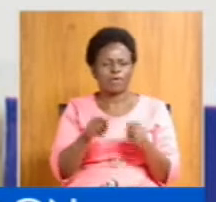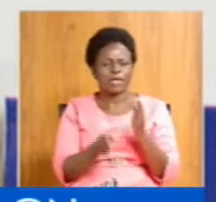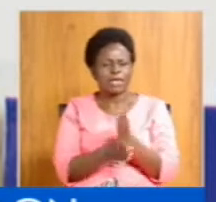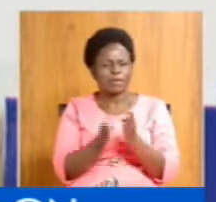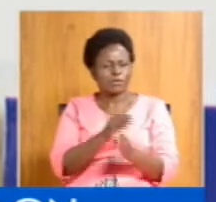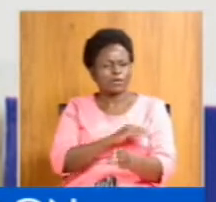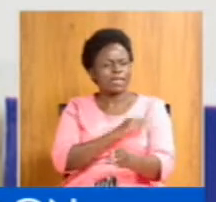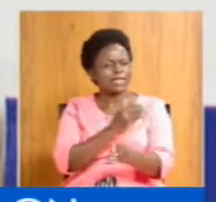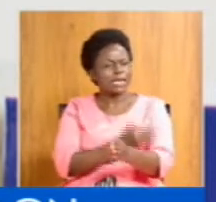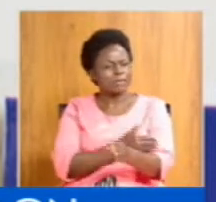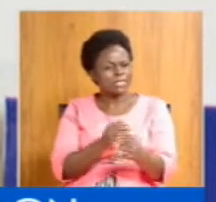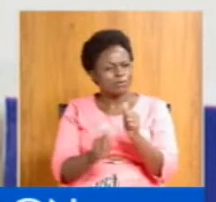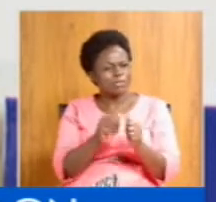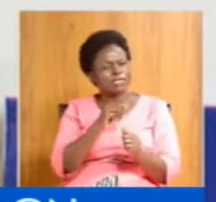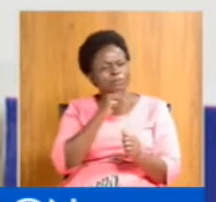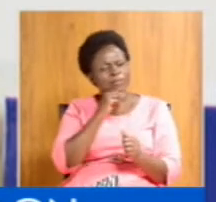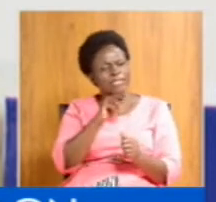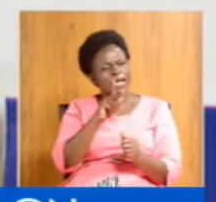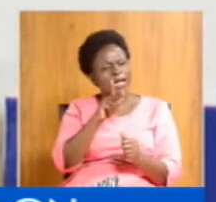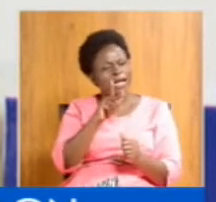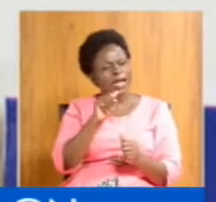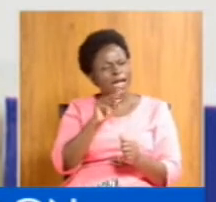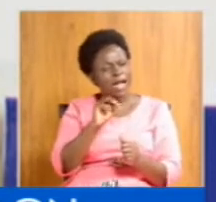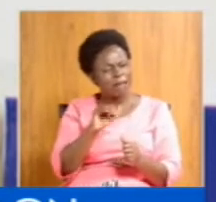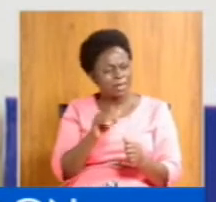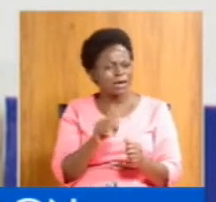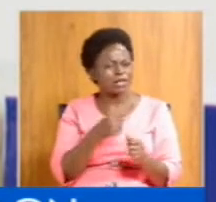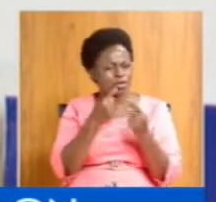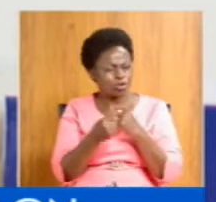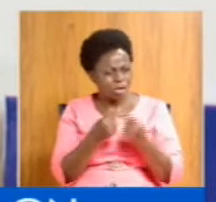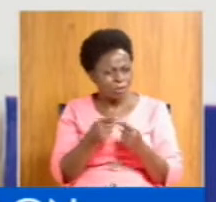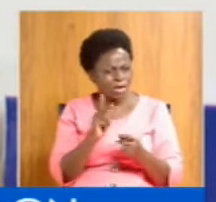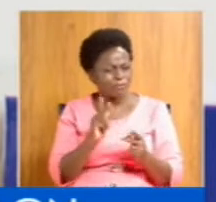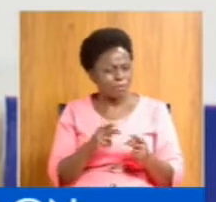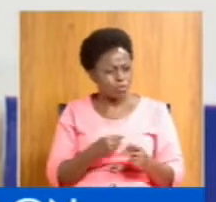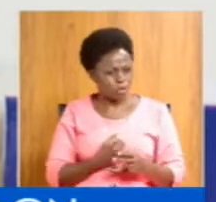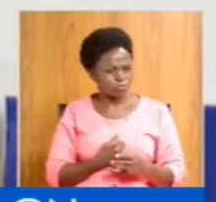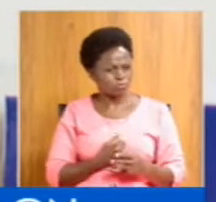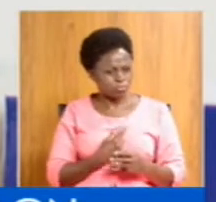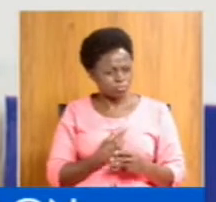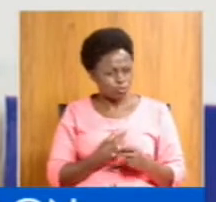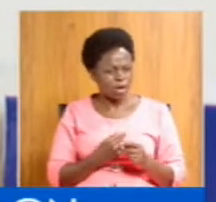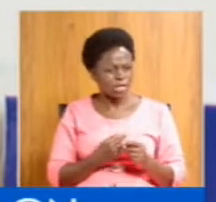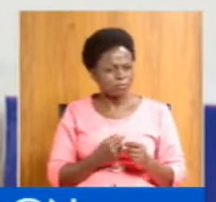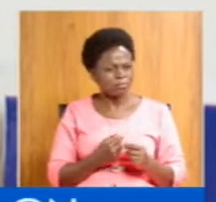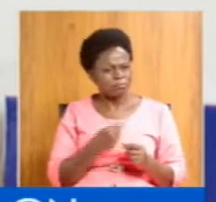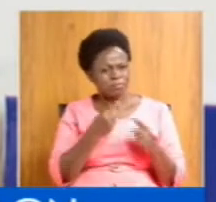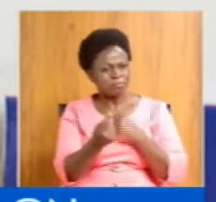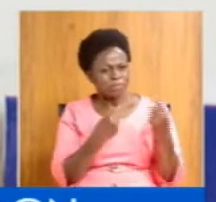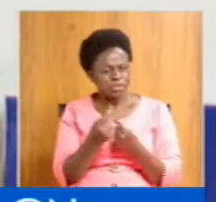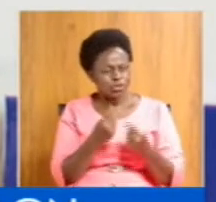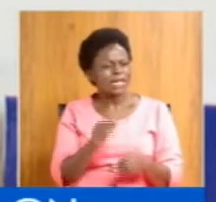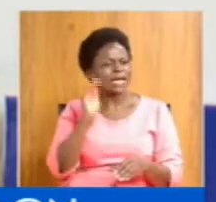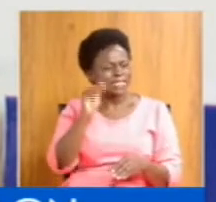that capacity that Mr. Kamiya was talking about at the very beginning? So that we have people who are bold, who are effective, who are assertive, and can ask